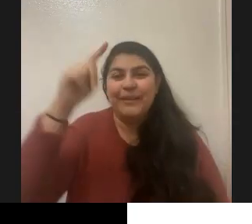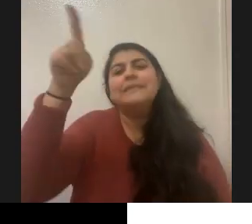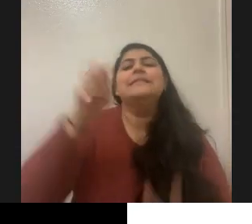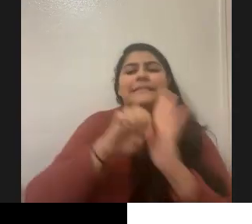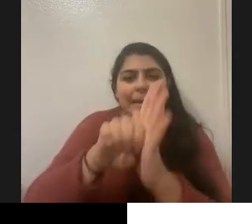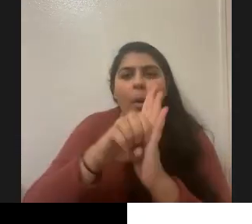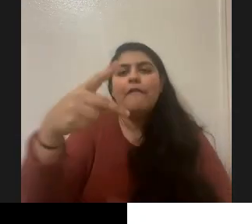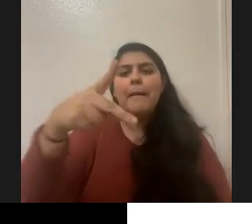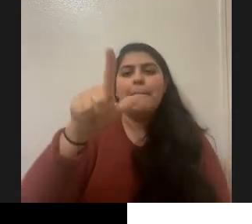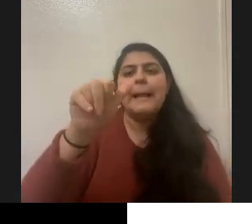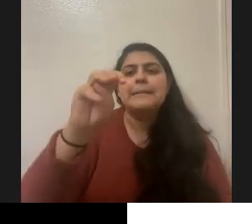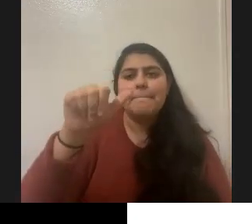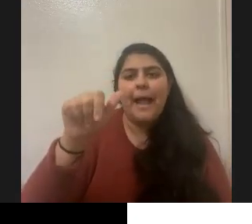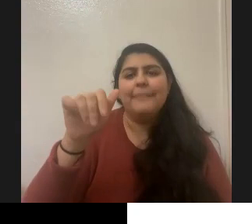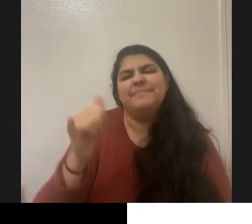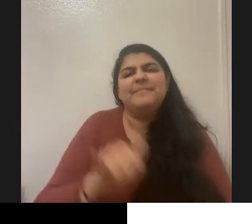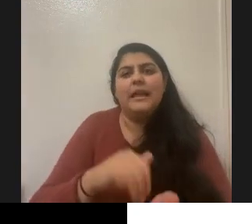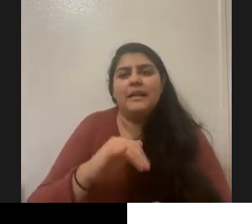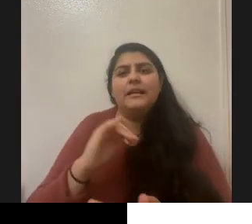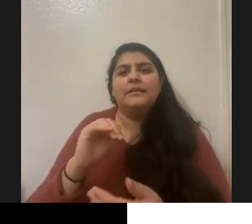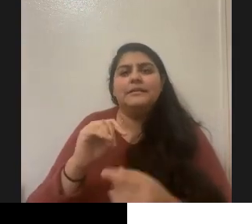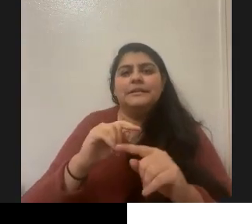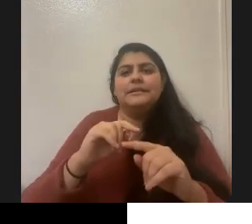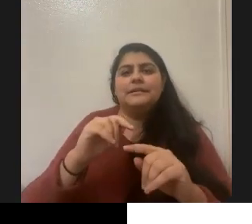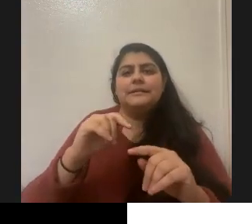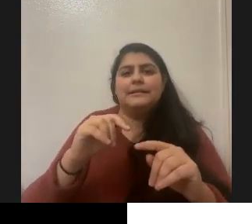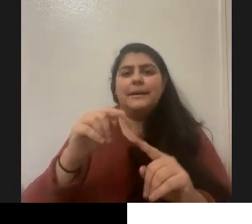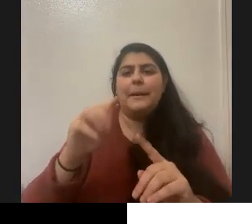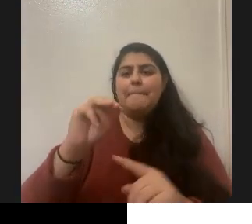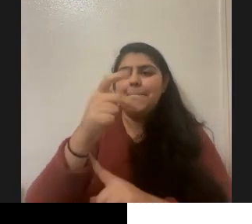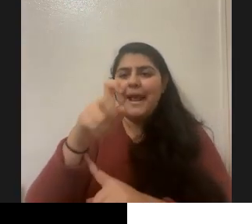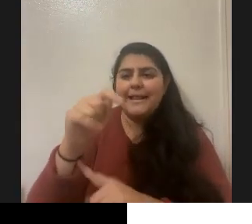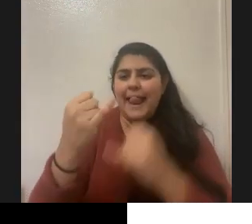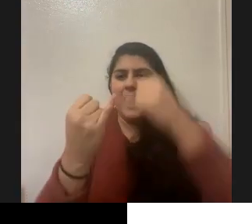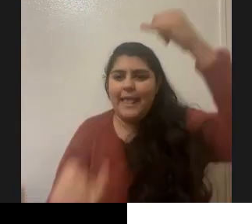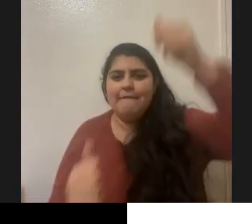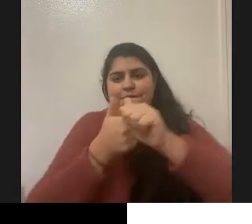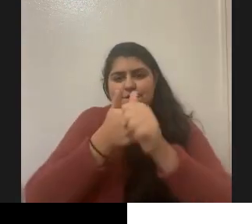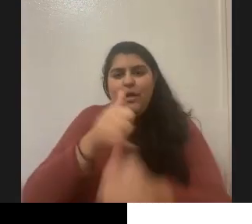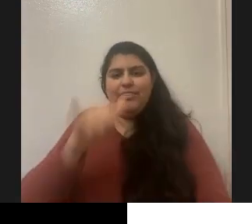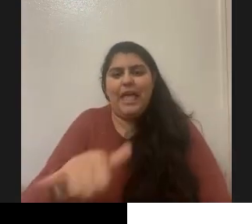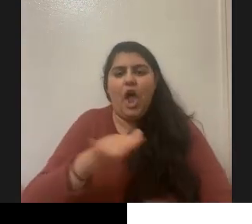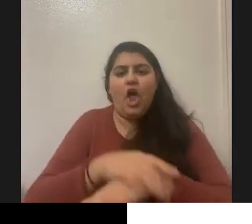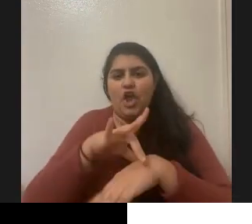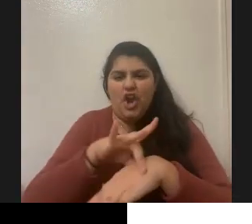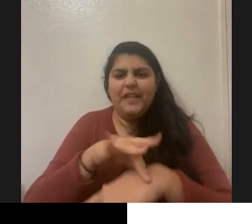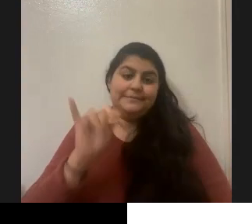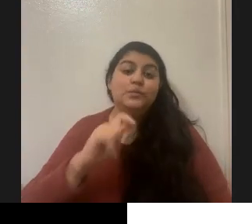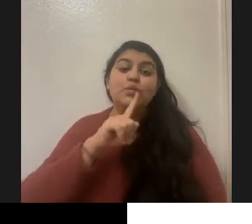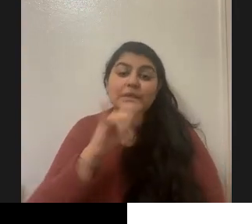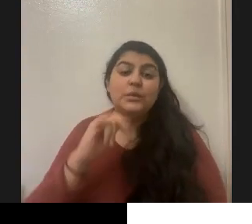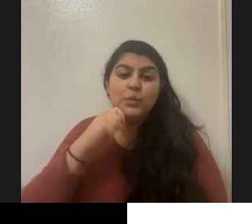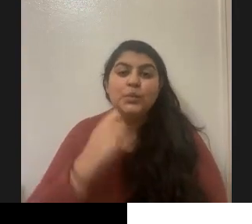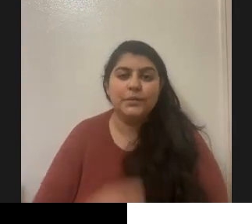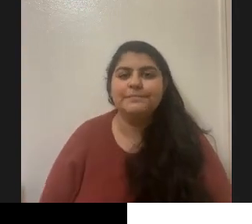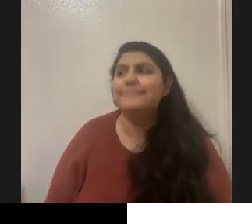atmosphere kind of following our poles, our magnetic lines that follow the earth. So it's really, really cool. Well, the benefit of us